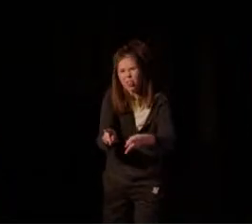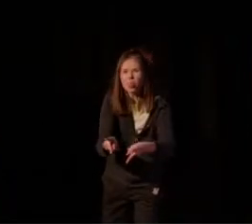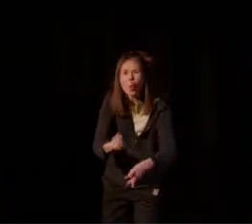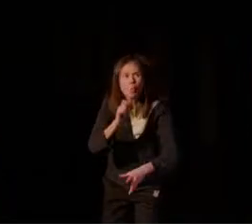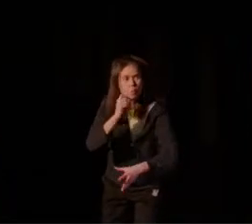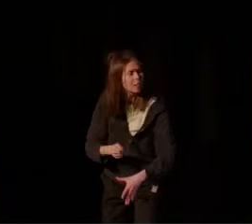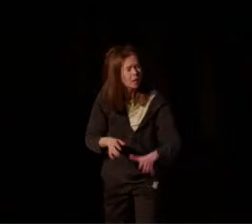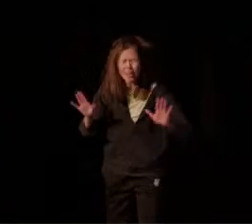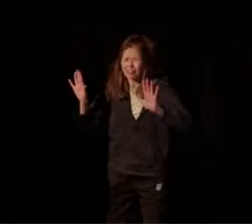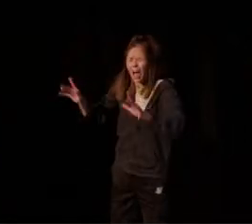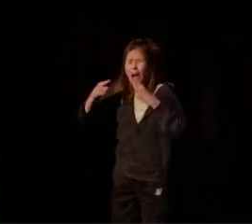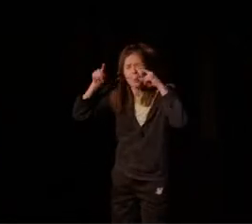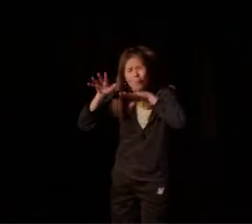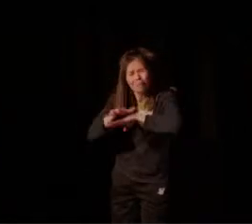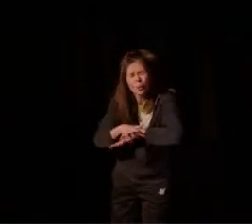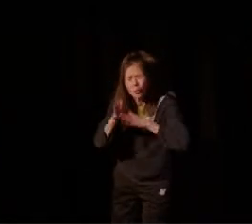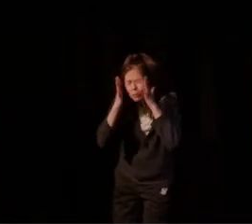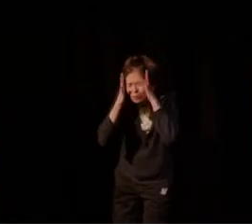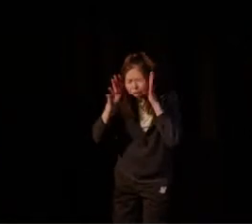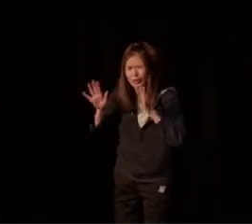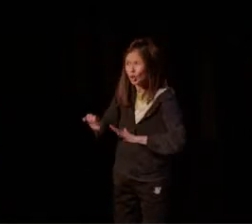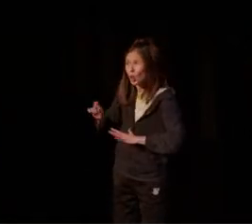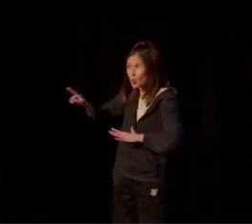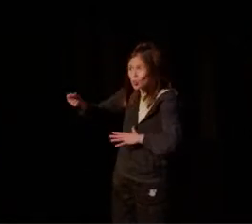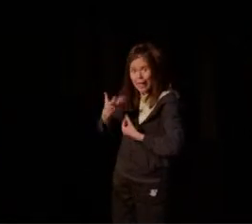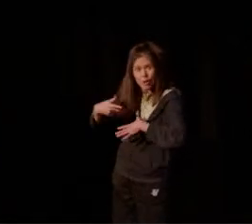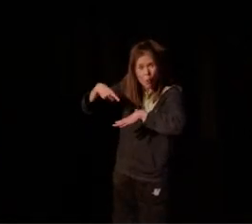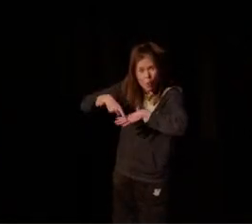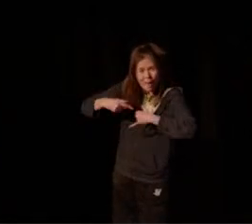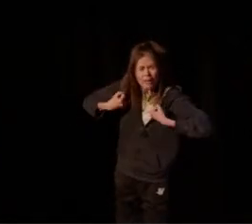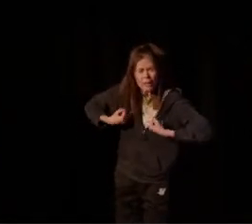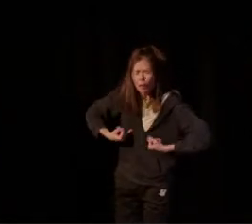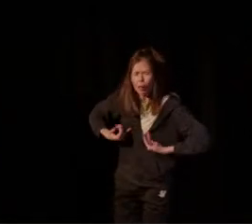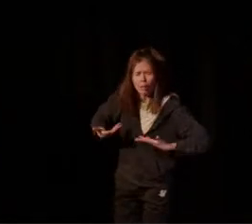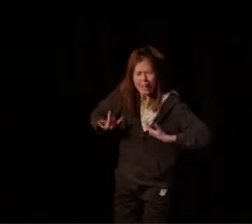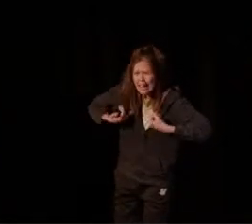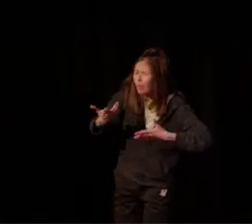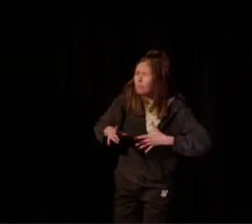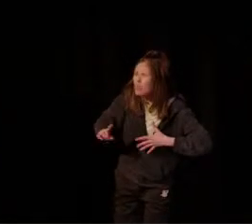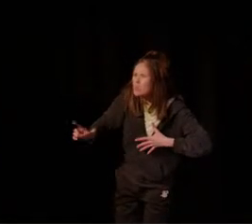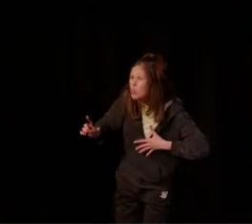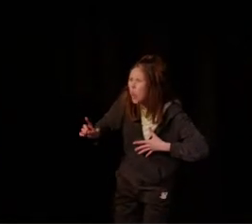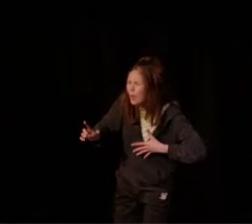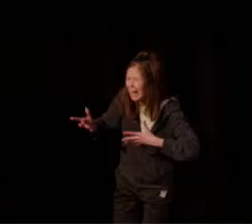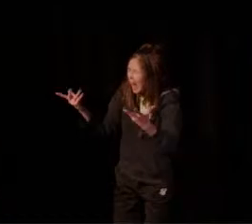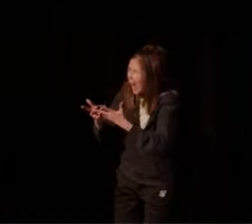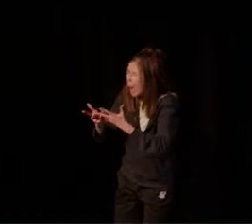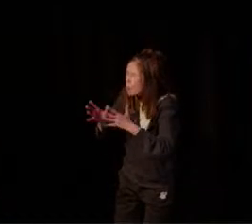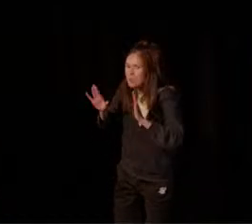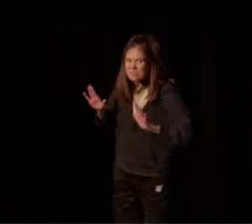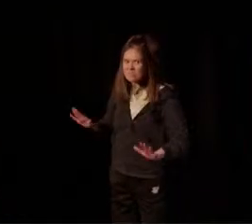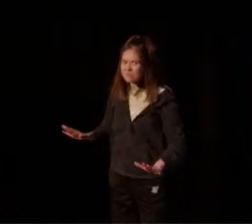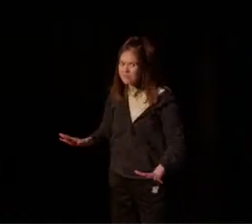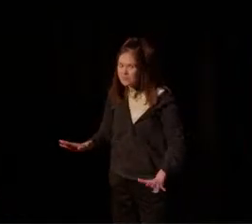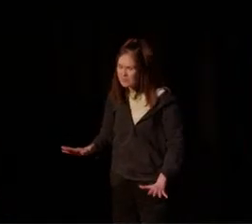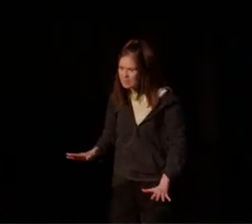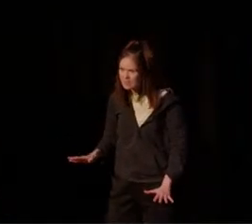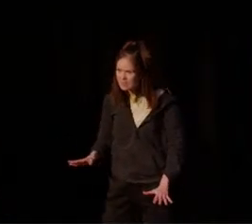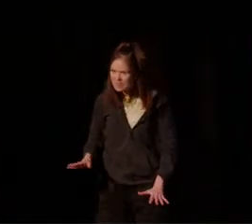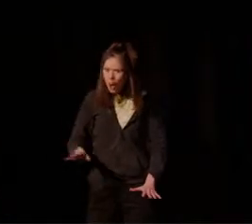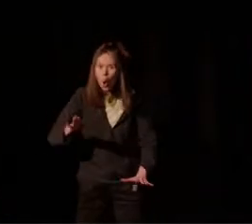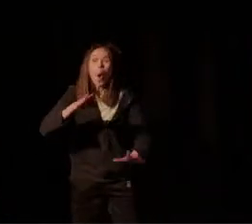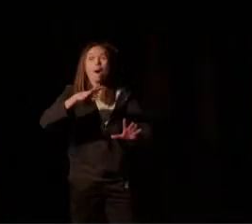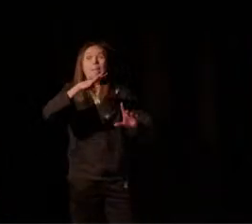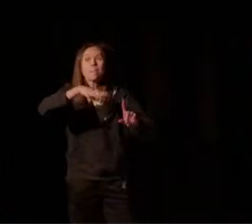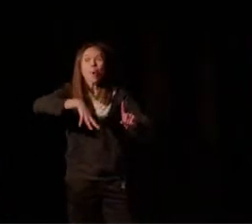his neck, Polixenes! Had I servants true to protect my honour the way they guard the count of their salary, they would